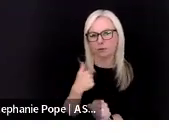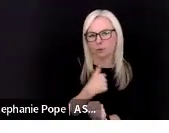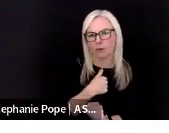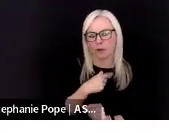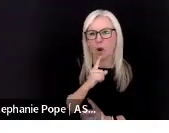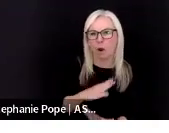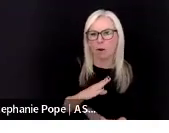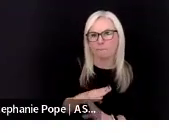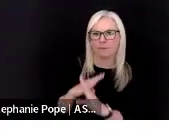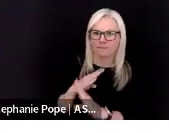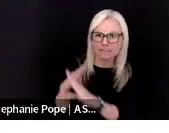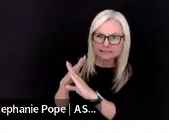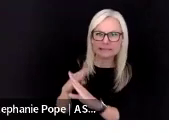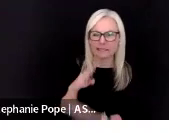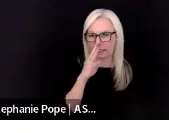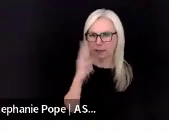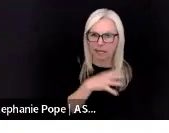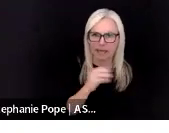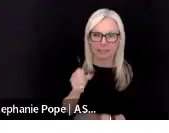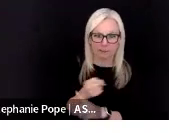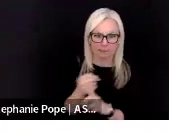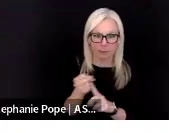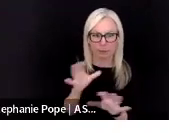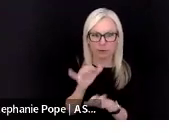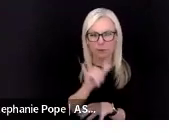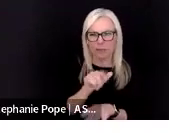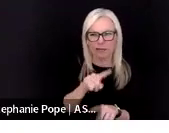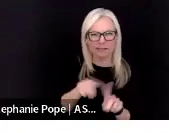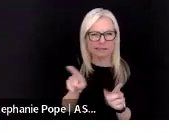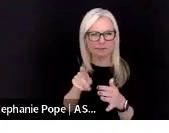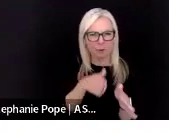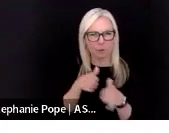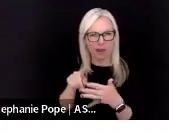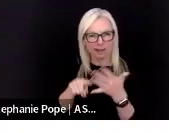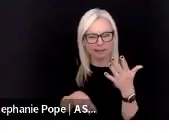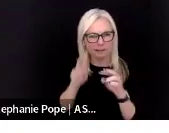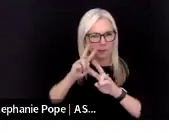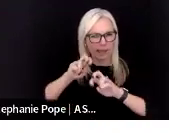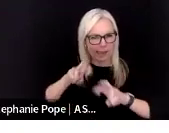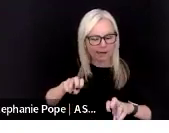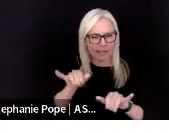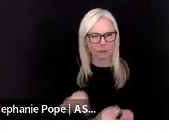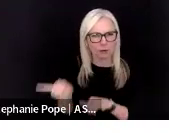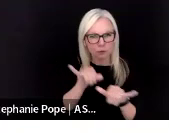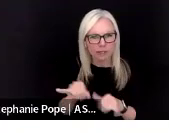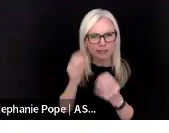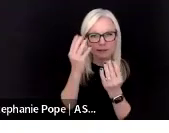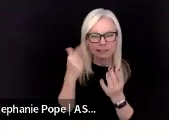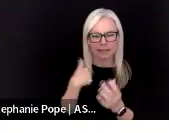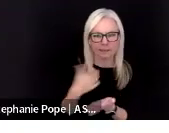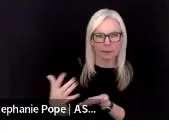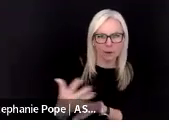preventing abuse and neglect. And we do this in a host of different ways. We analyze the trends, the data, the information that we